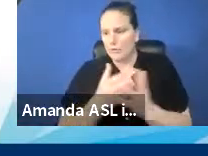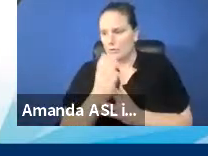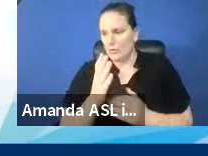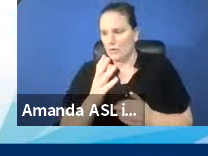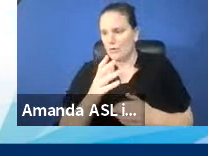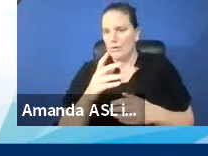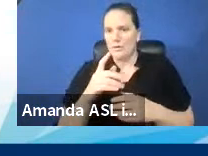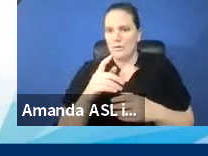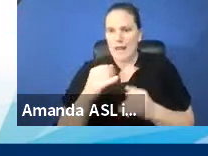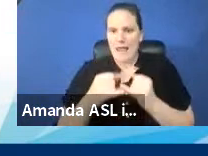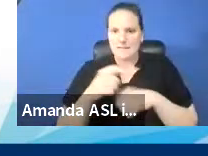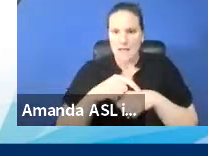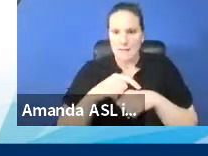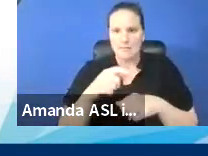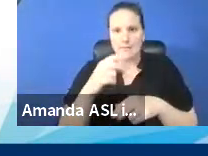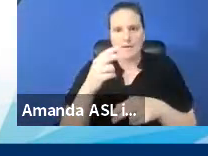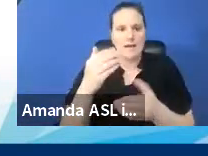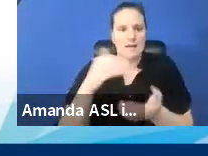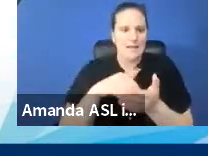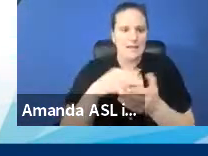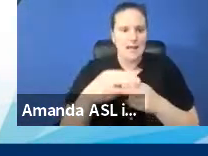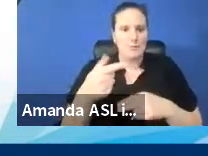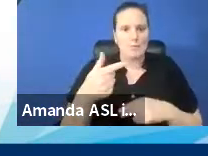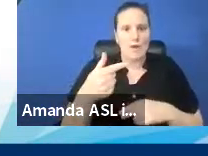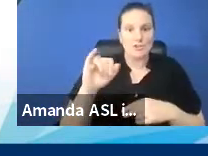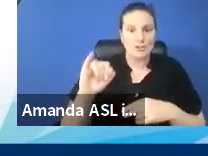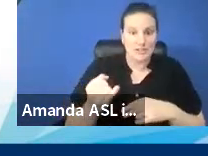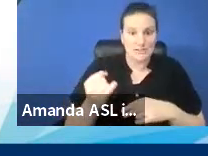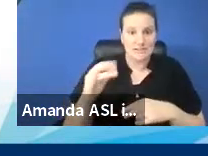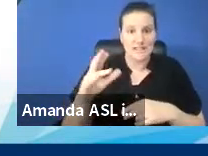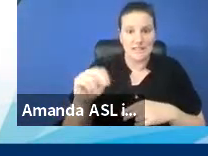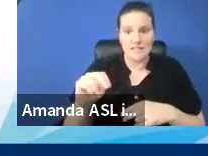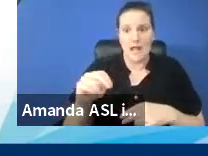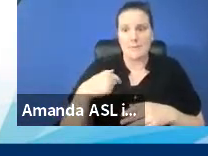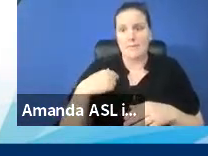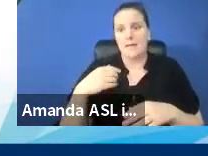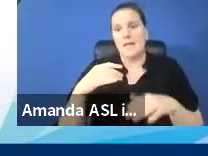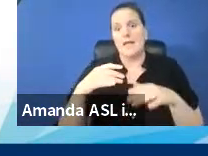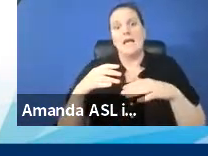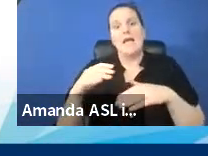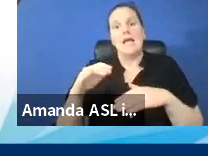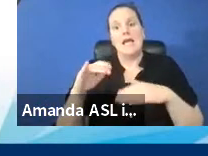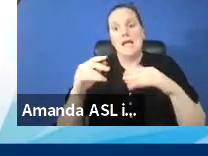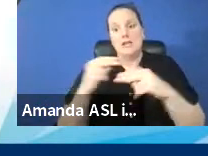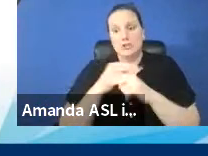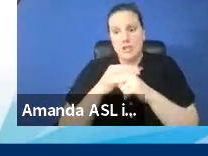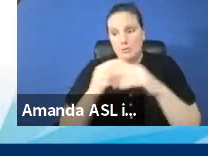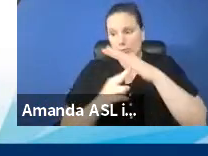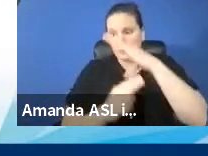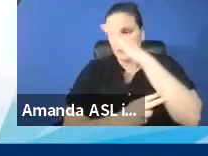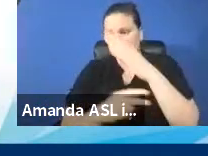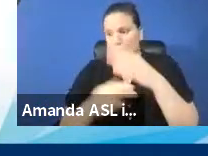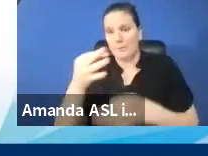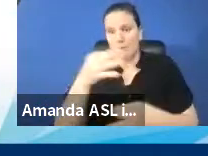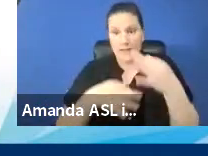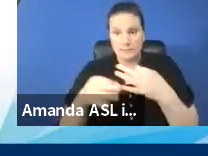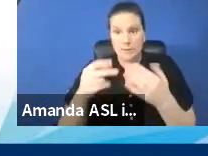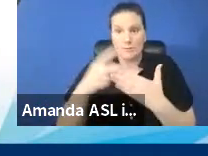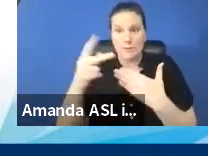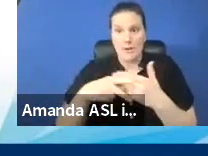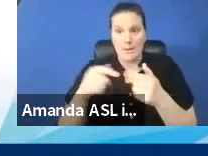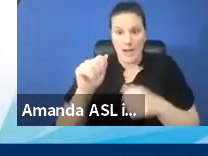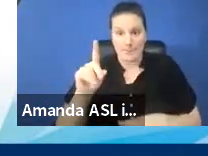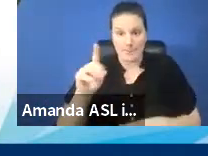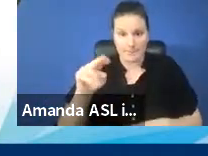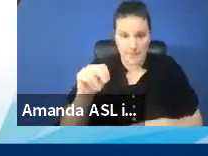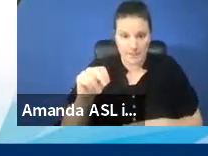Once again, my name is Greg Johnson, and I'm the Interstate Bridge Replacement Program Administrator. So